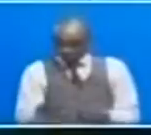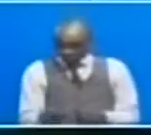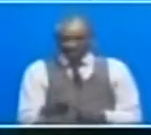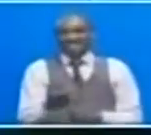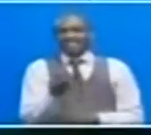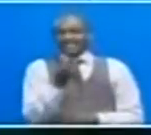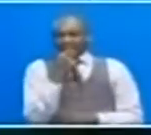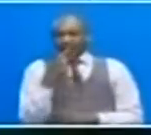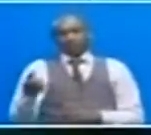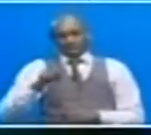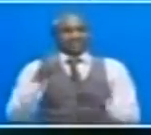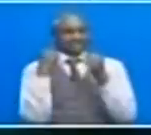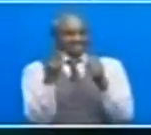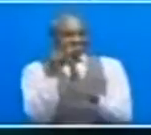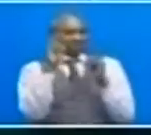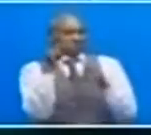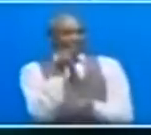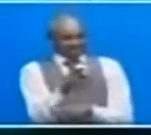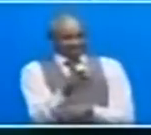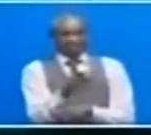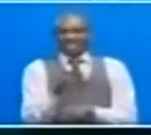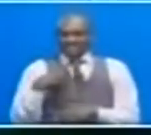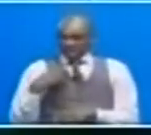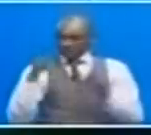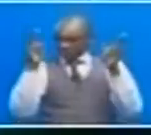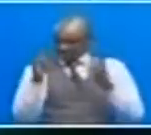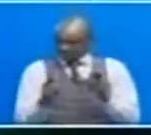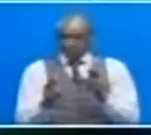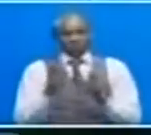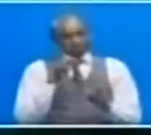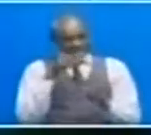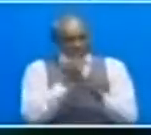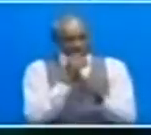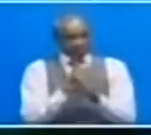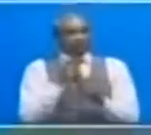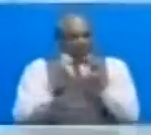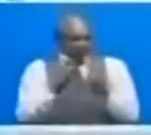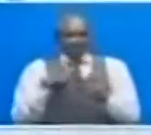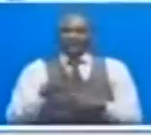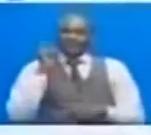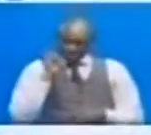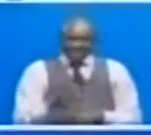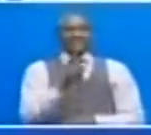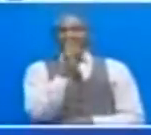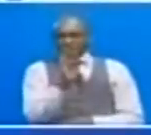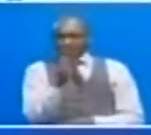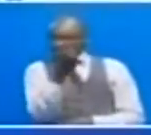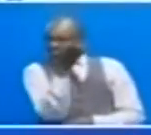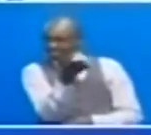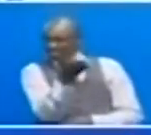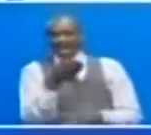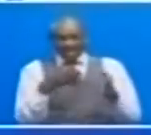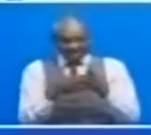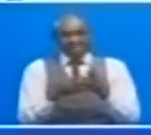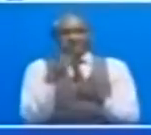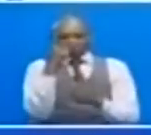allegations that have hit the sport. The International Association of Athletics Federation has announced that disciplinary action has been initiated against